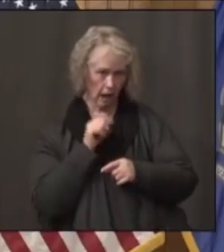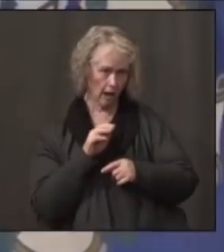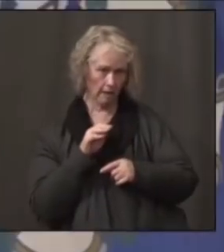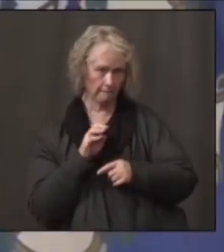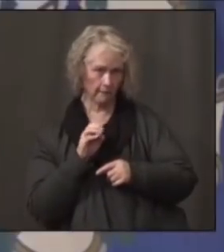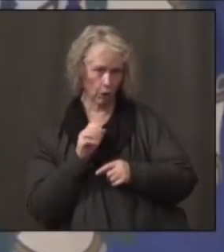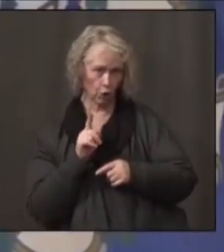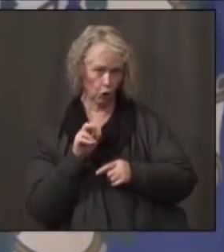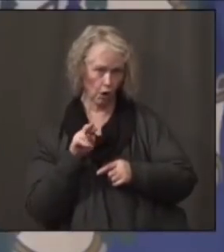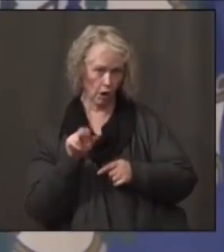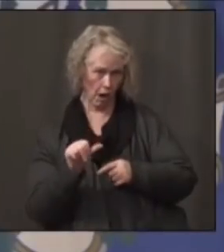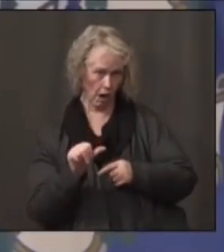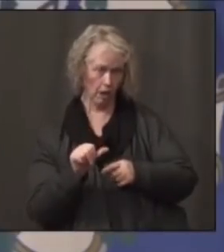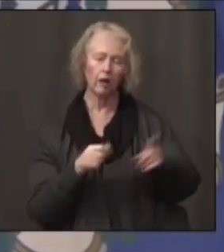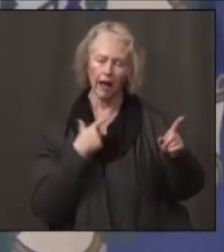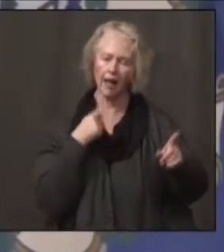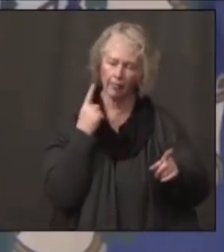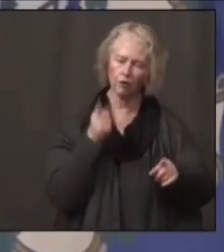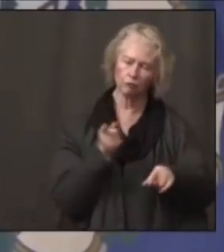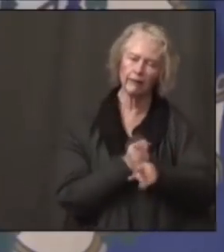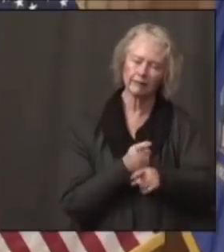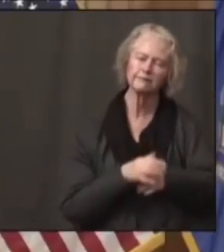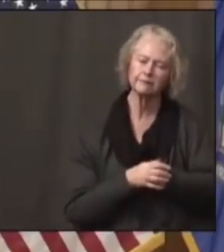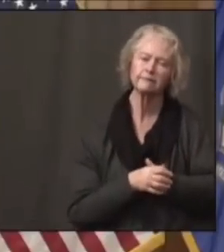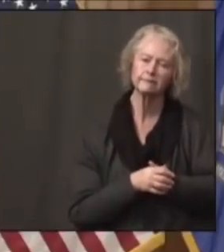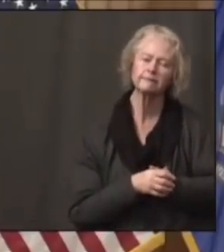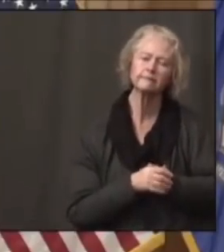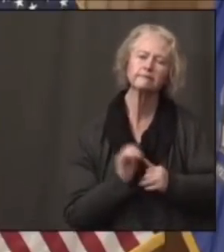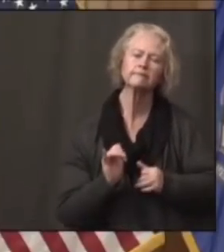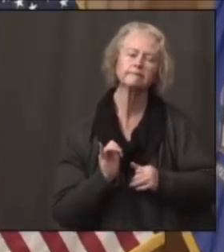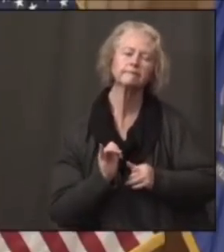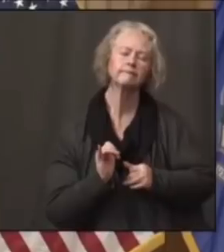I believe that's right. Okay. Okay.